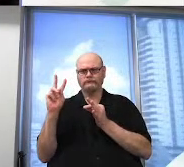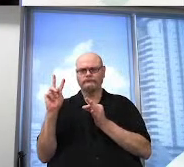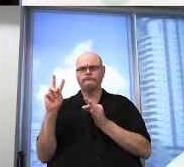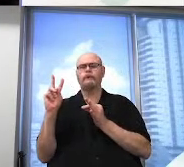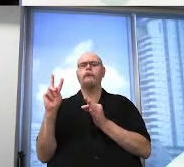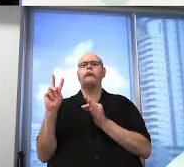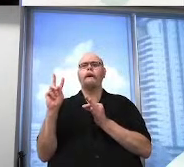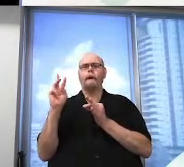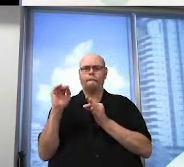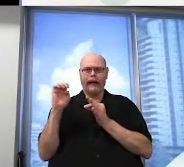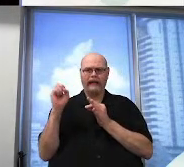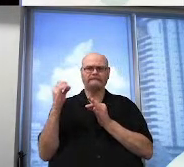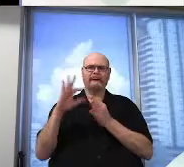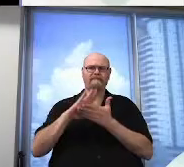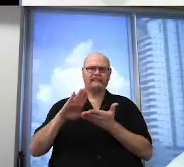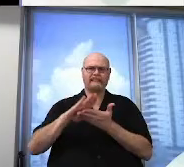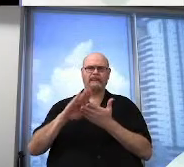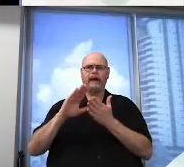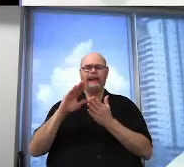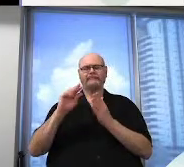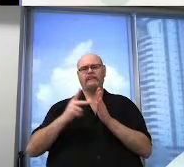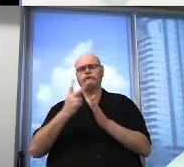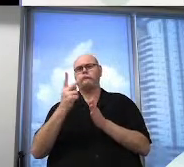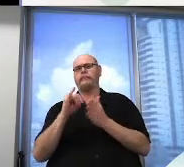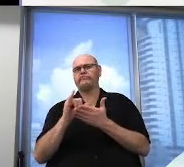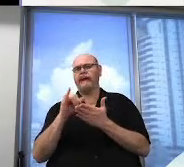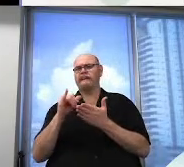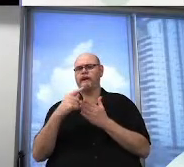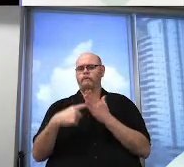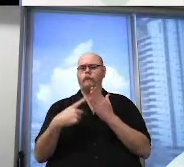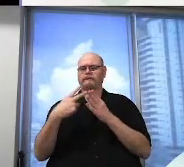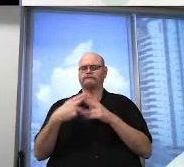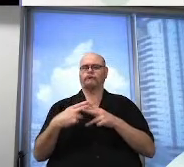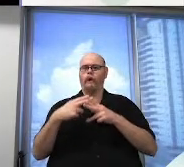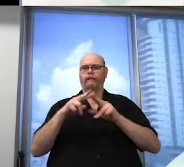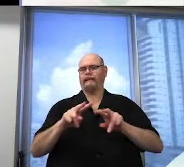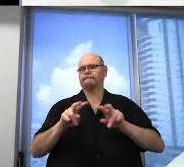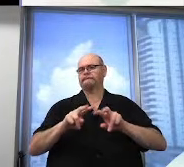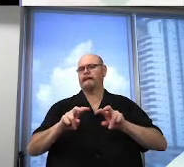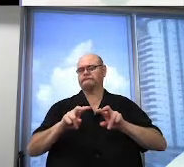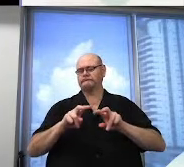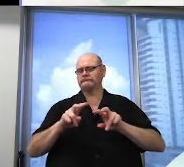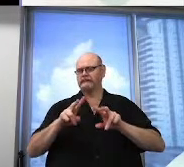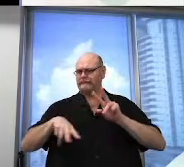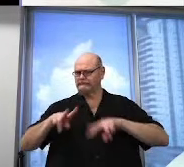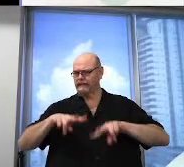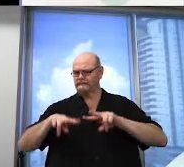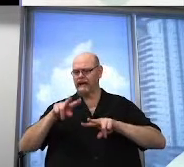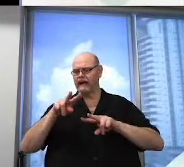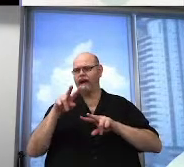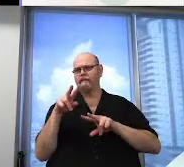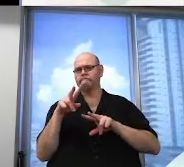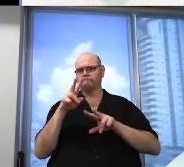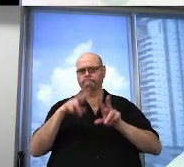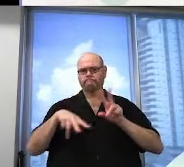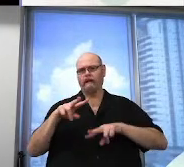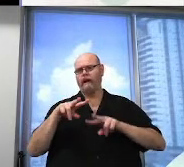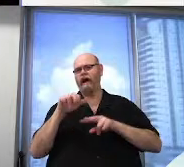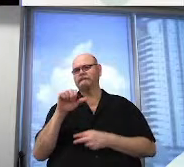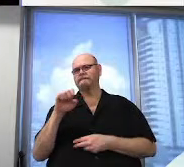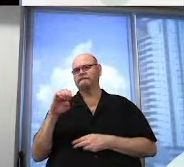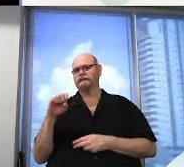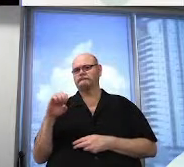of cleared miles, and probably double that or more in what is called assessed miles. And What was that word, please?